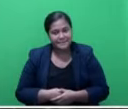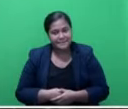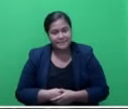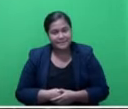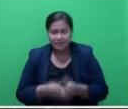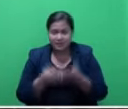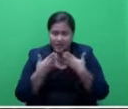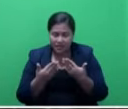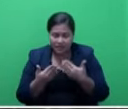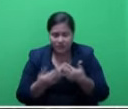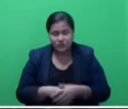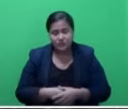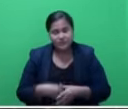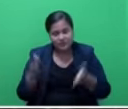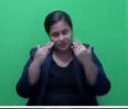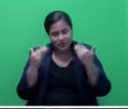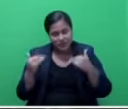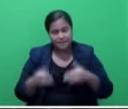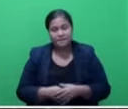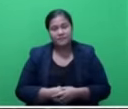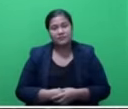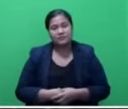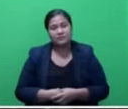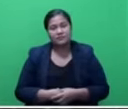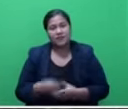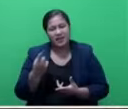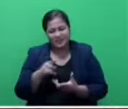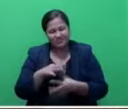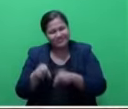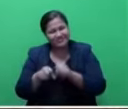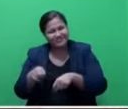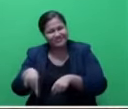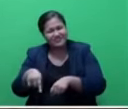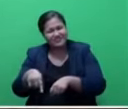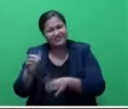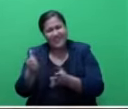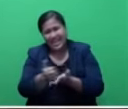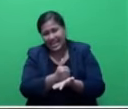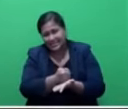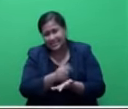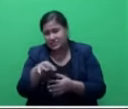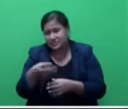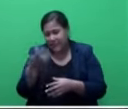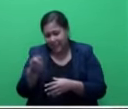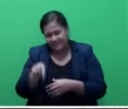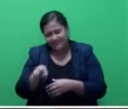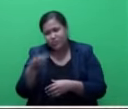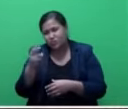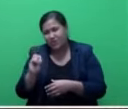Thank you, Mr. Speaker, sir. Mr. Speaker, sir, the Criminal Procedure Act was in fact put in place in